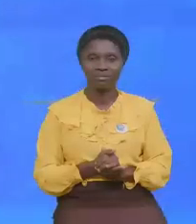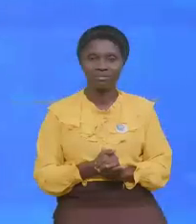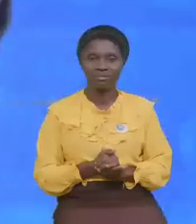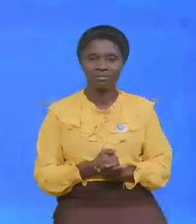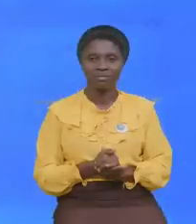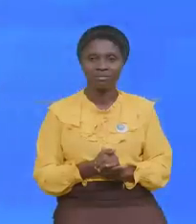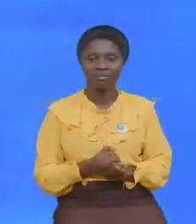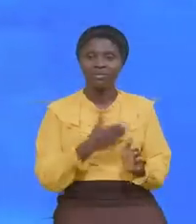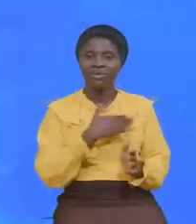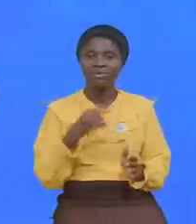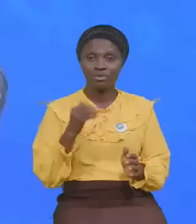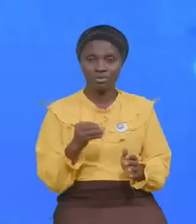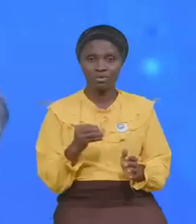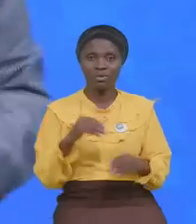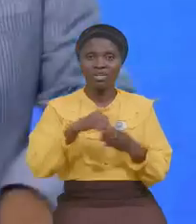And so in